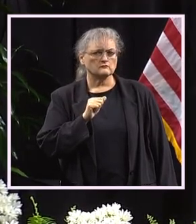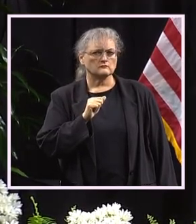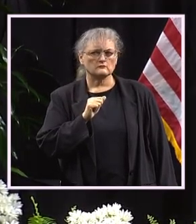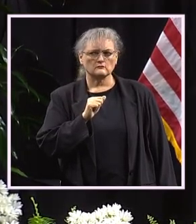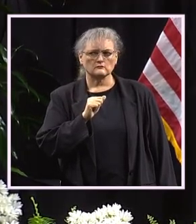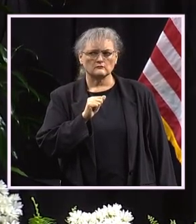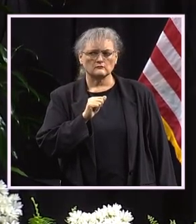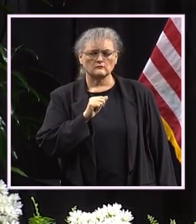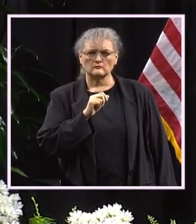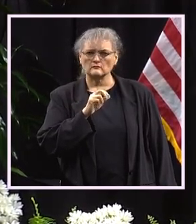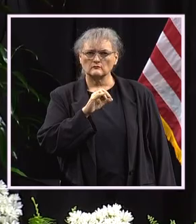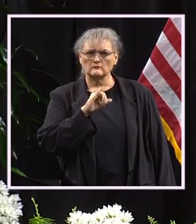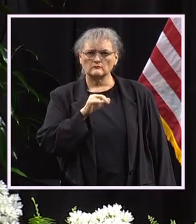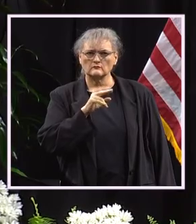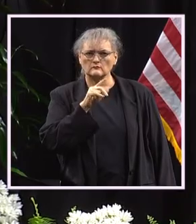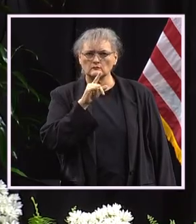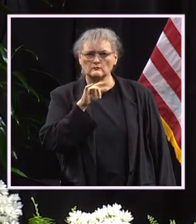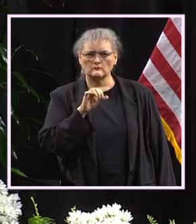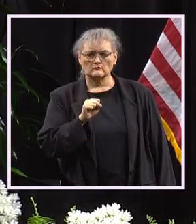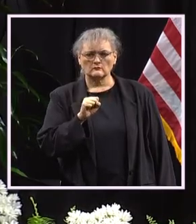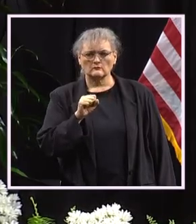Jules Antoinette Rivera.